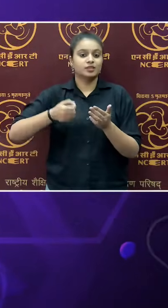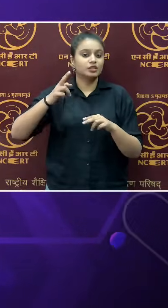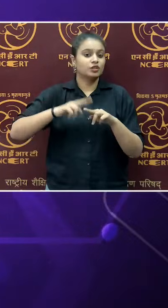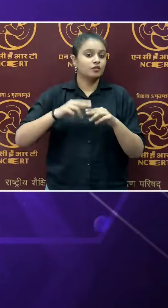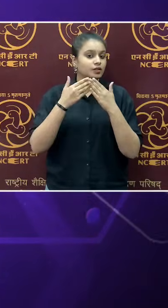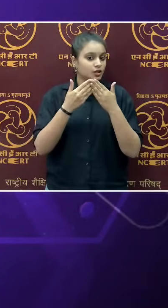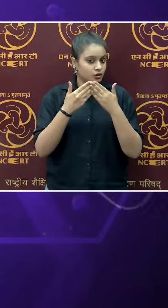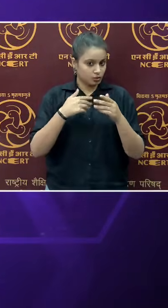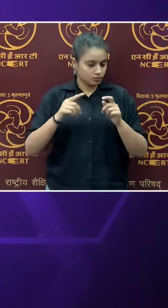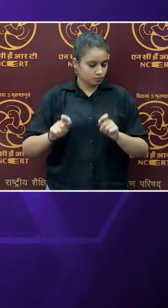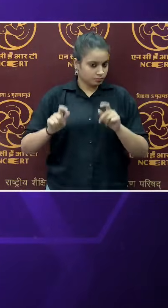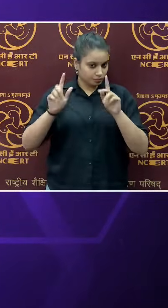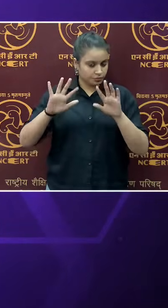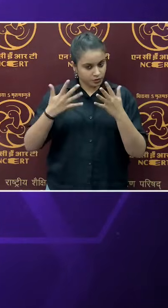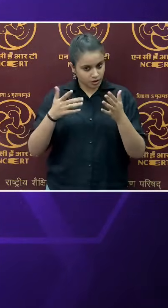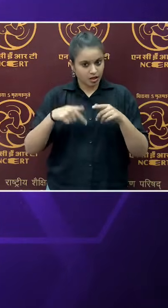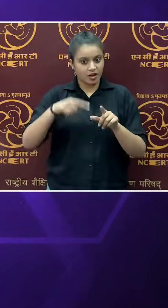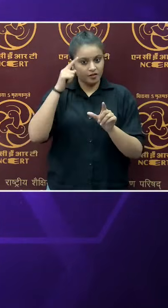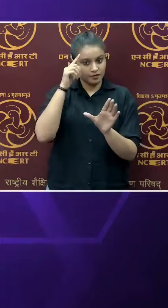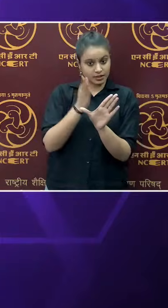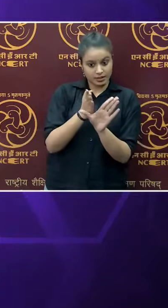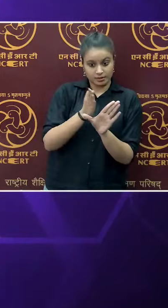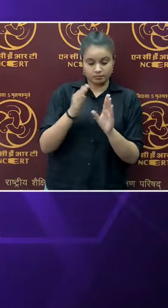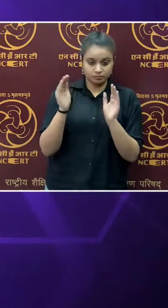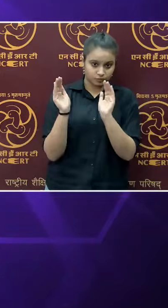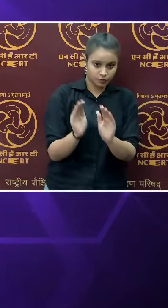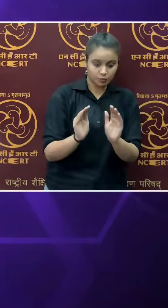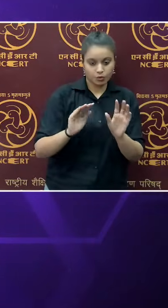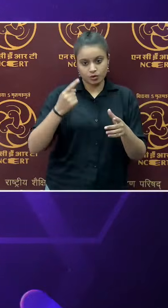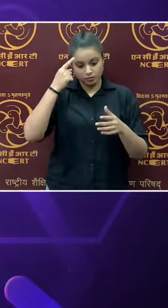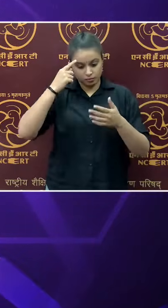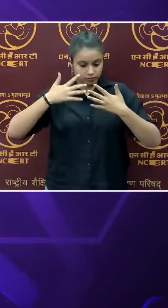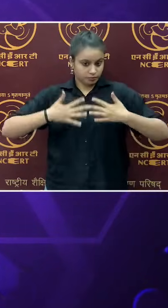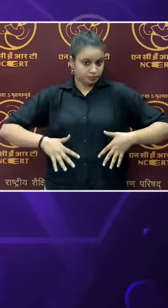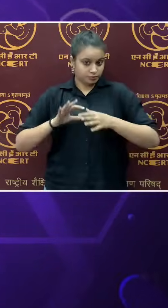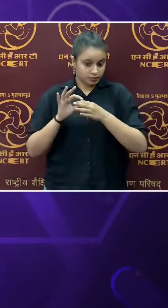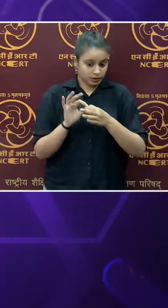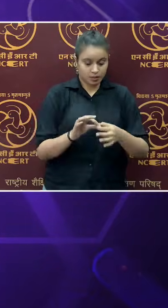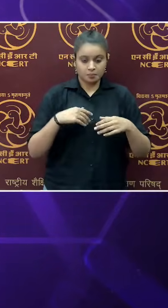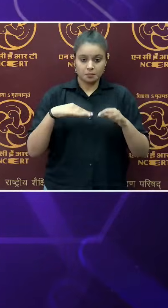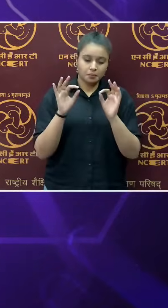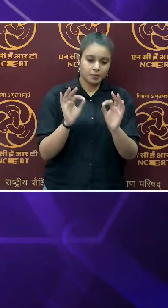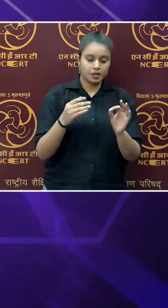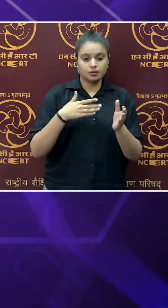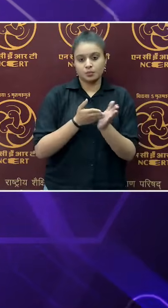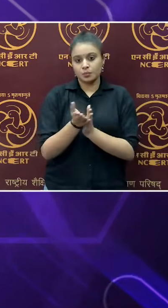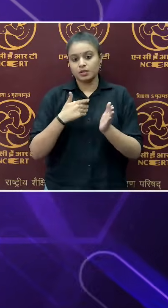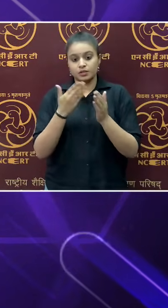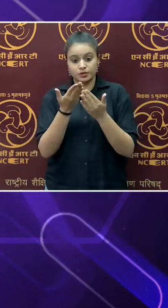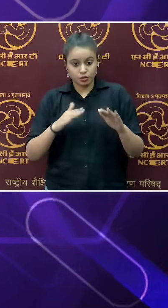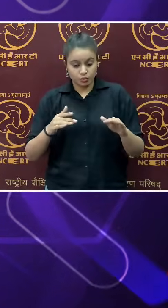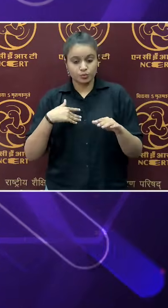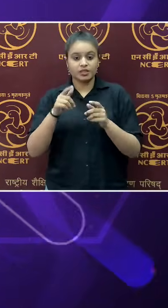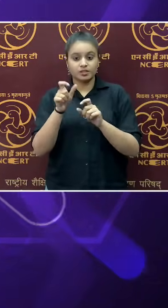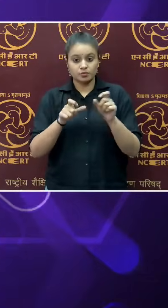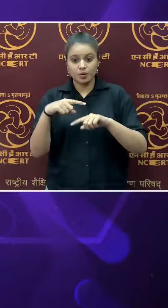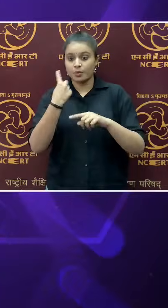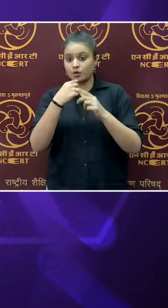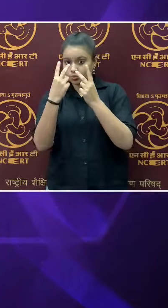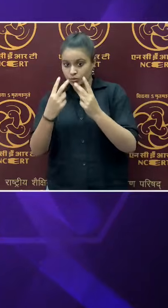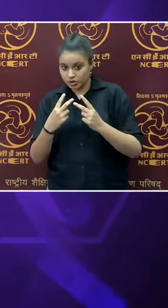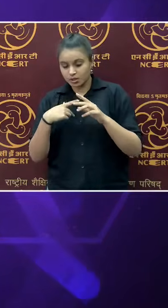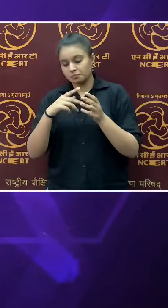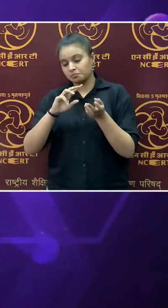Atmanirbhar Bharat Abhiyan for psychosocial support and mental well-being of viewers, students who are connected with us across